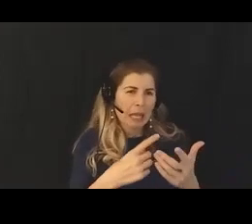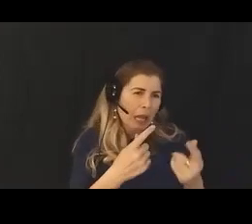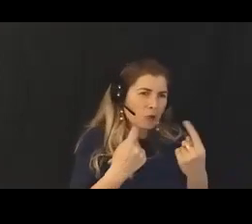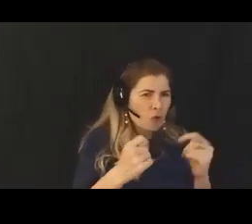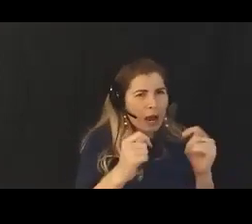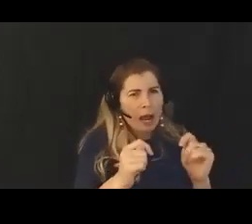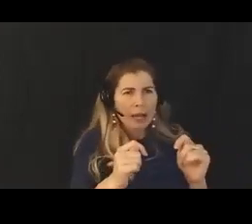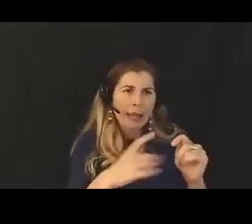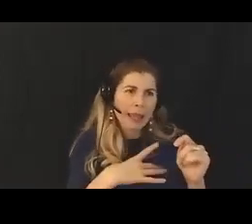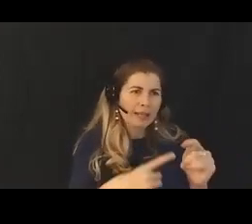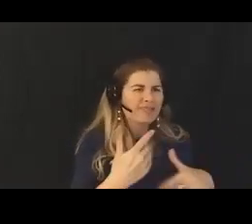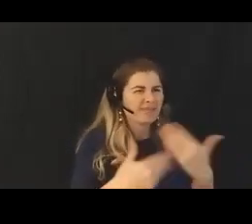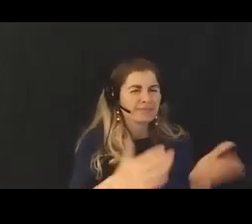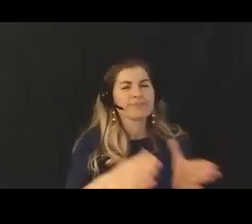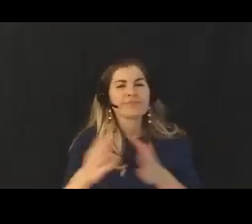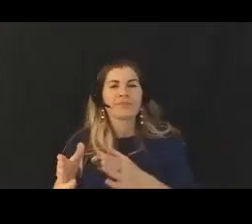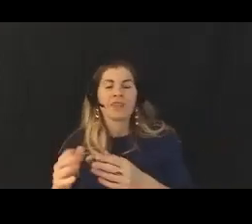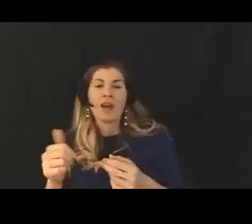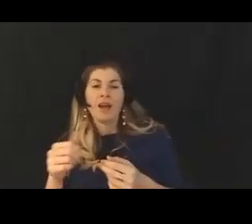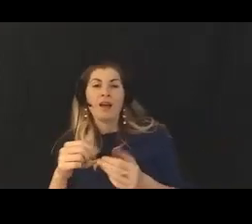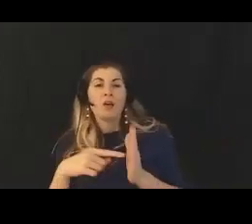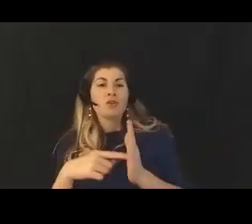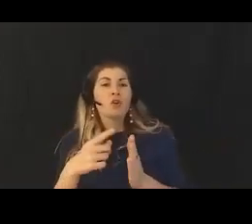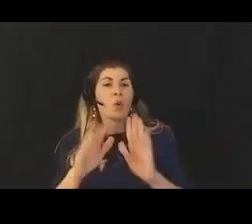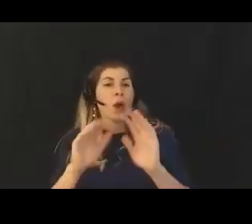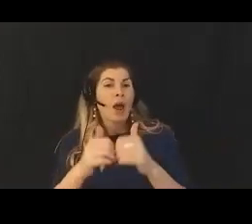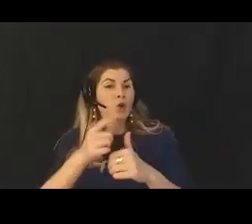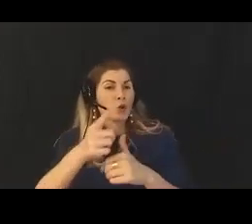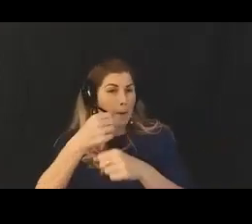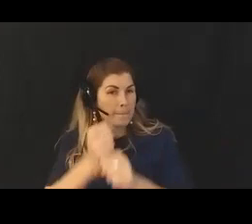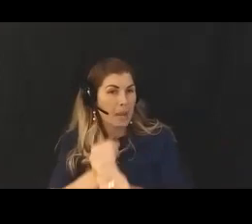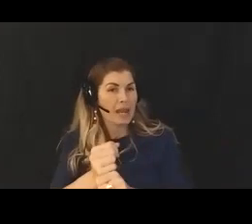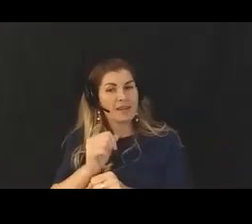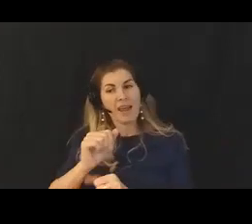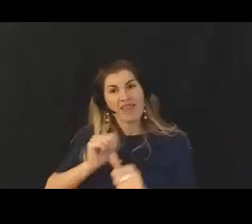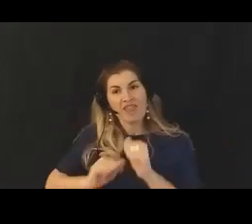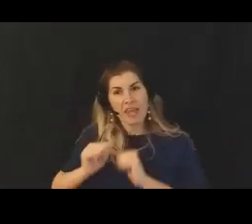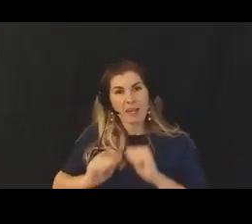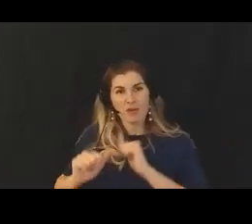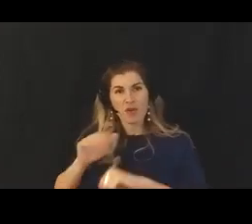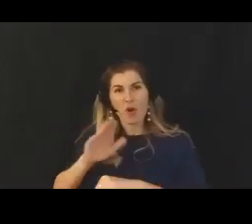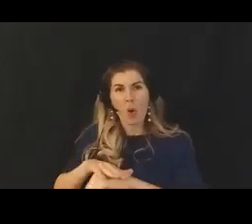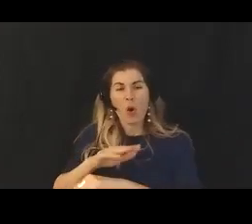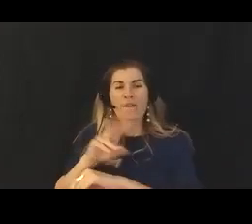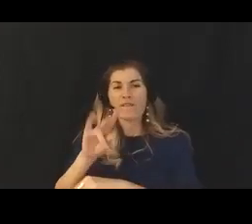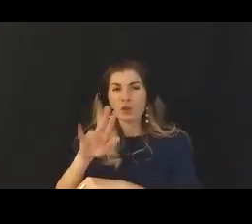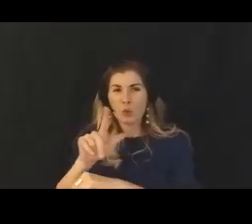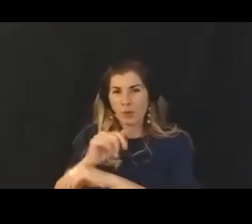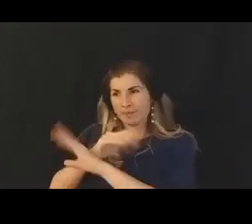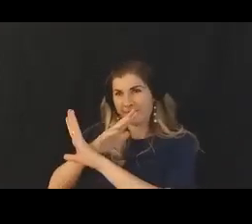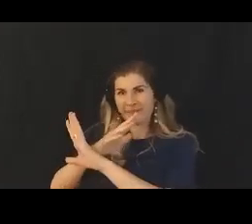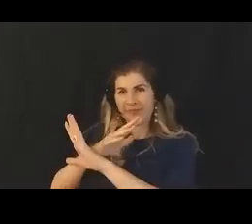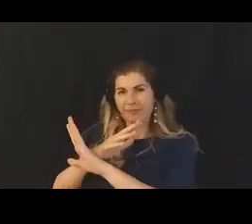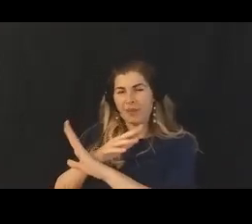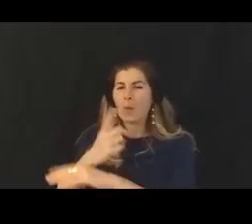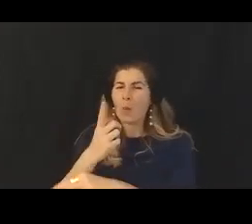two, I will show you also just a little taste of how you can devise or create theater on a virtual platform, something that I